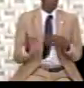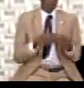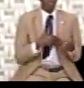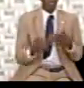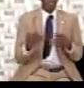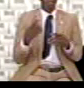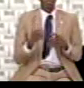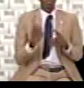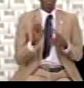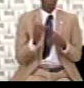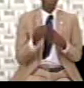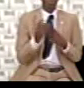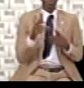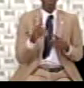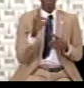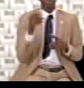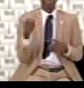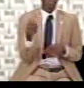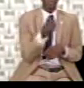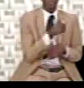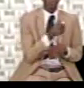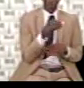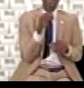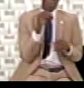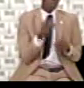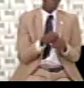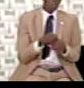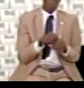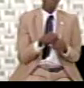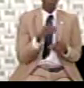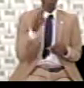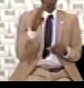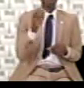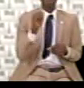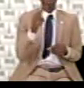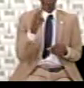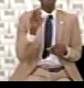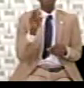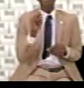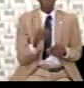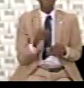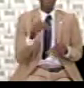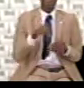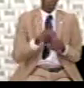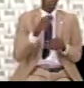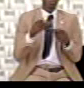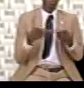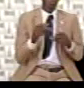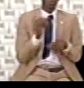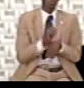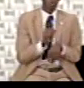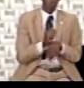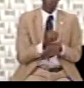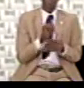find yourself in, Babylon, in that place of work, that you